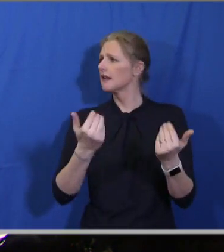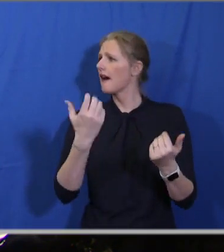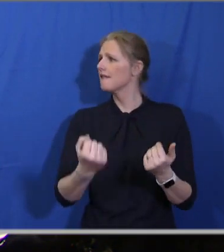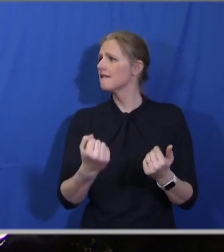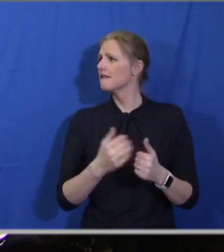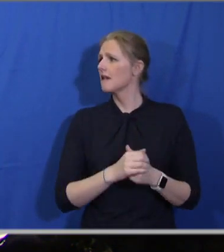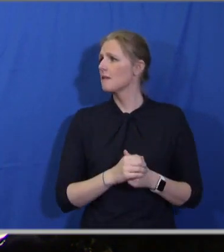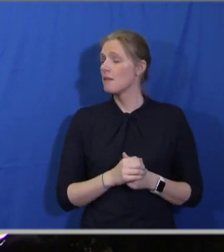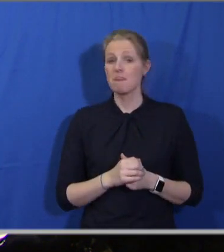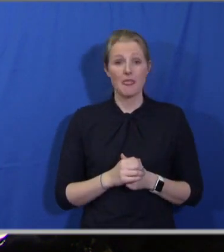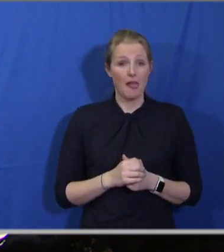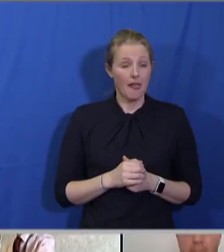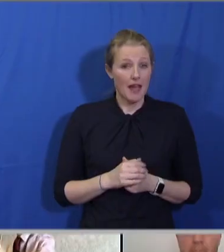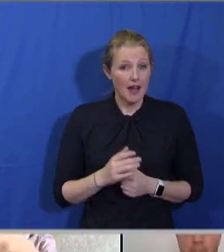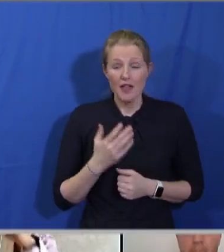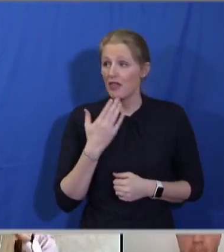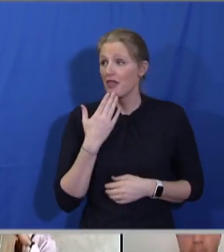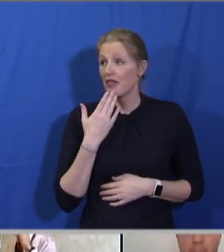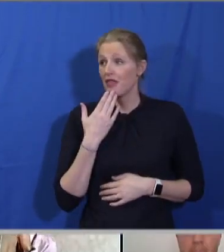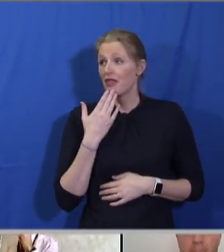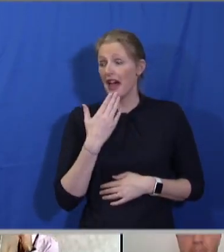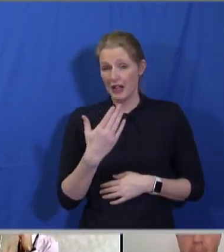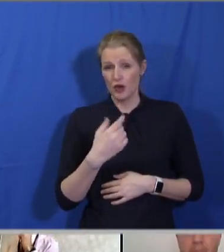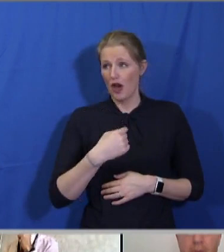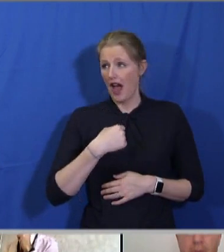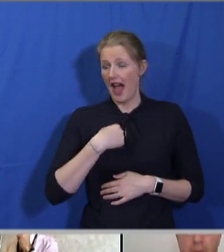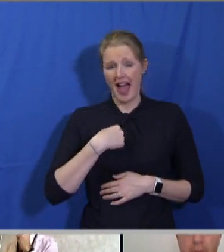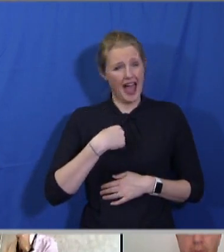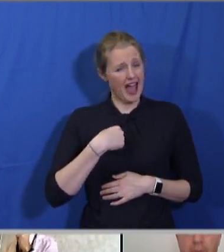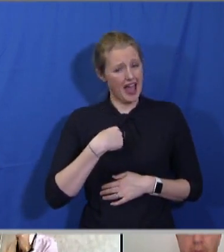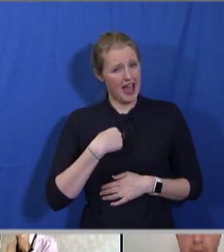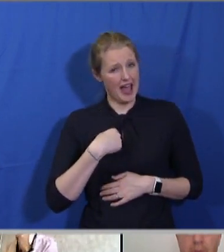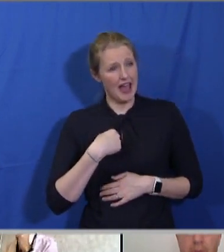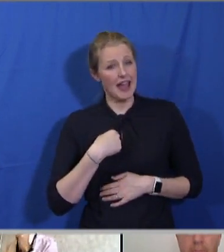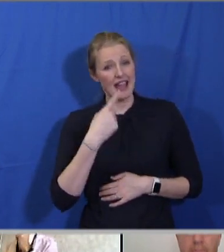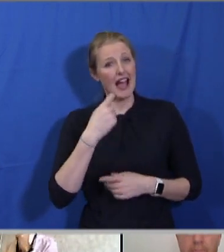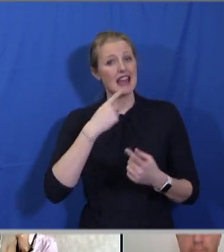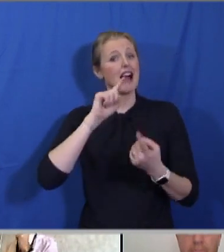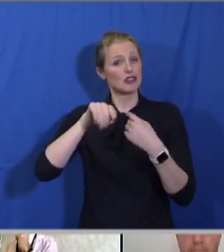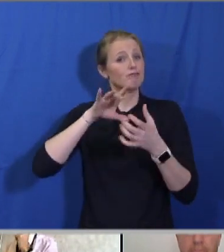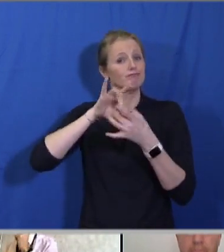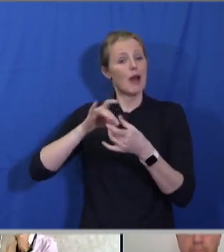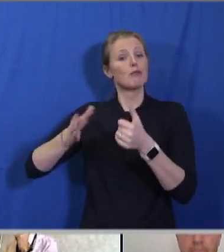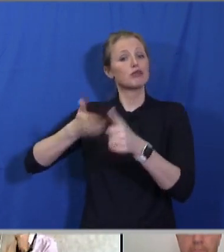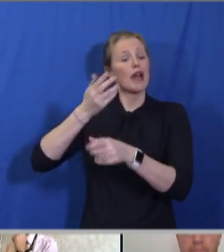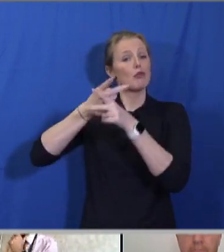Again, thanks, Chair Gerard Cassidy, Director of Primary Care. I can answer from the primary care point of